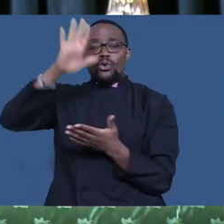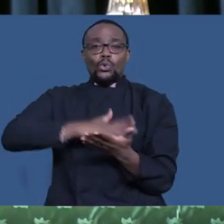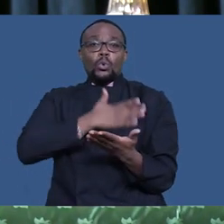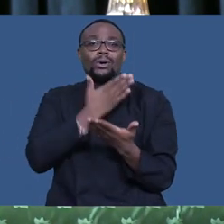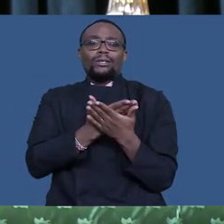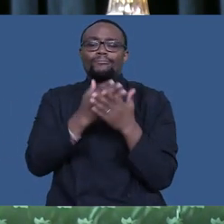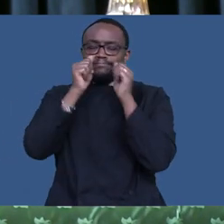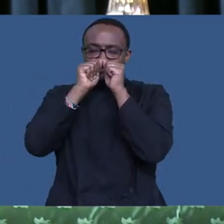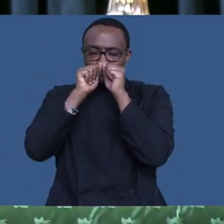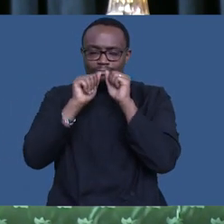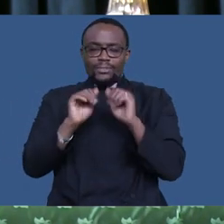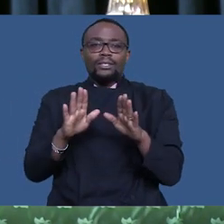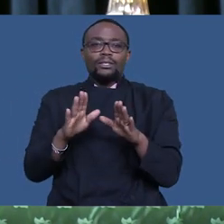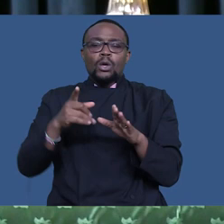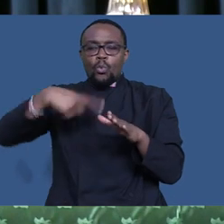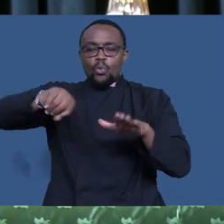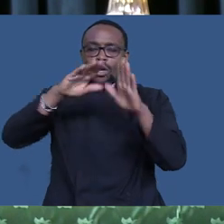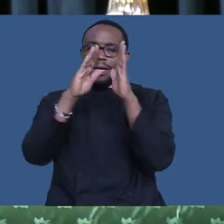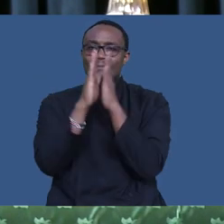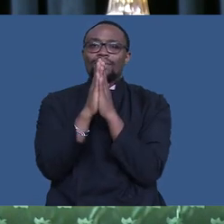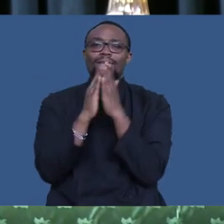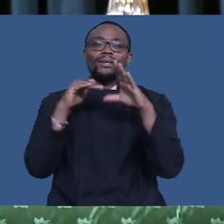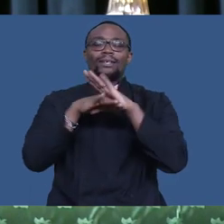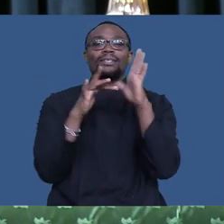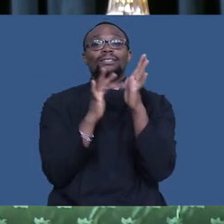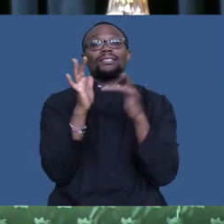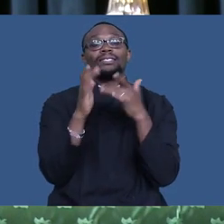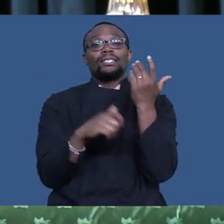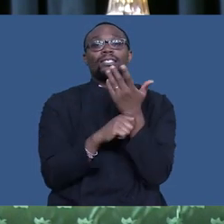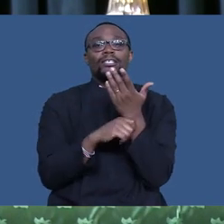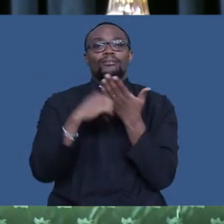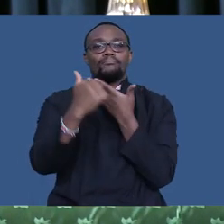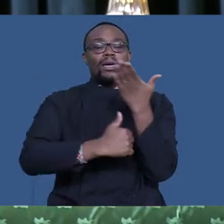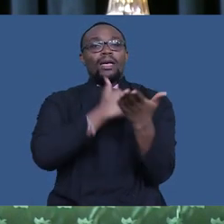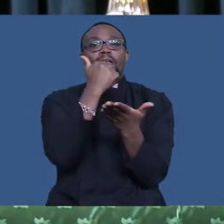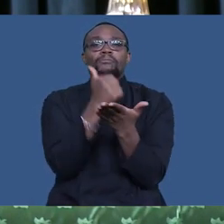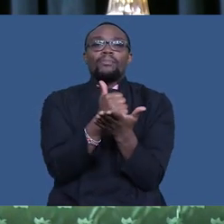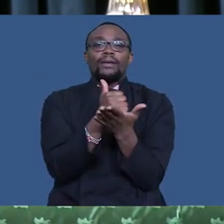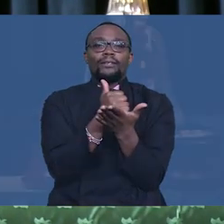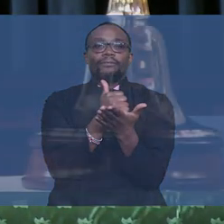your blessings. For this is our prayer, in Jesus' name, amen.